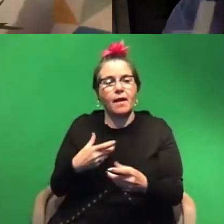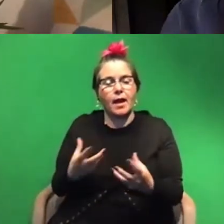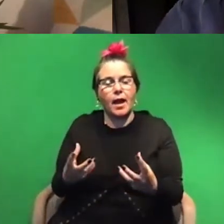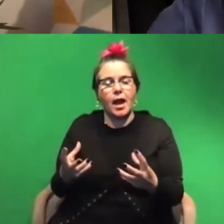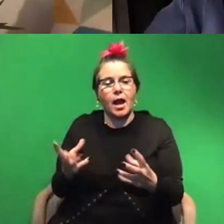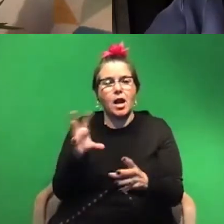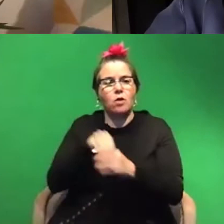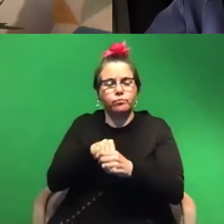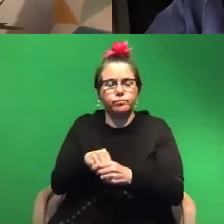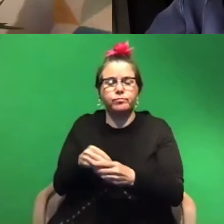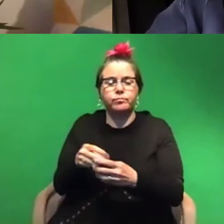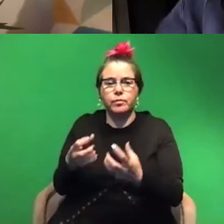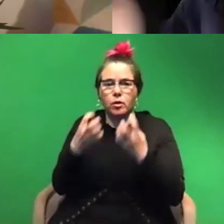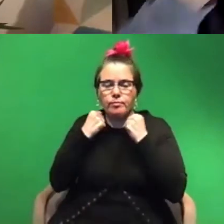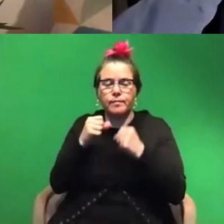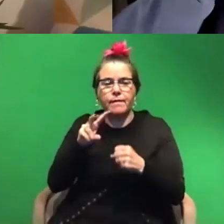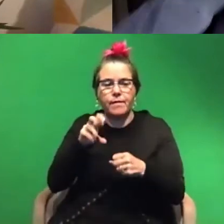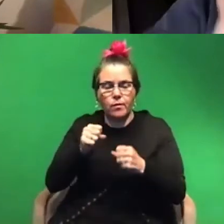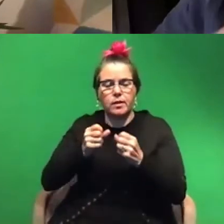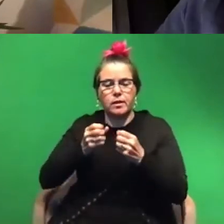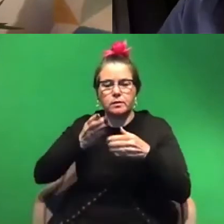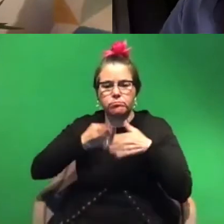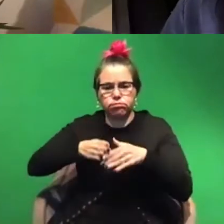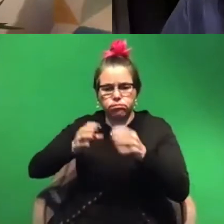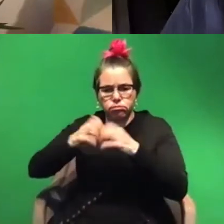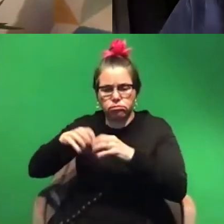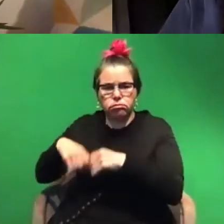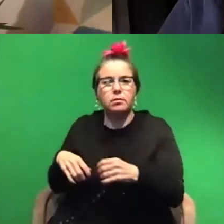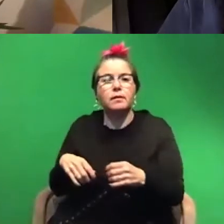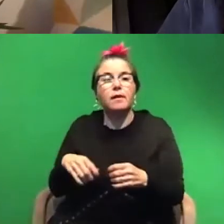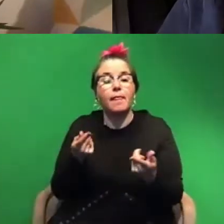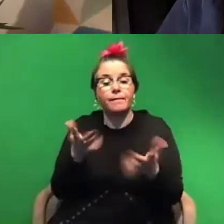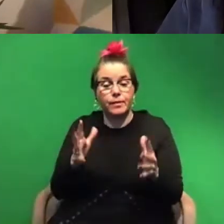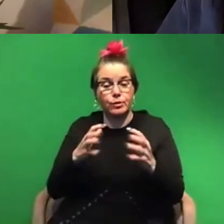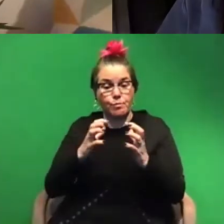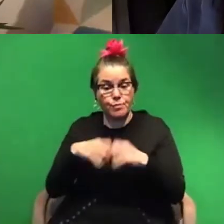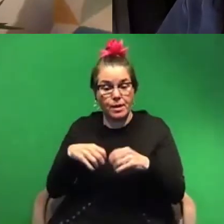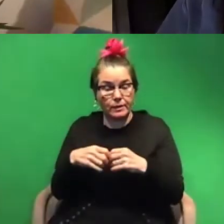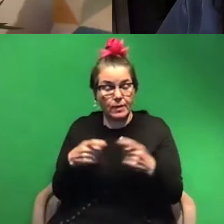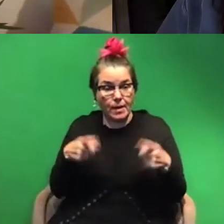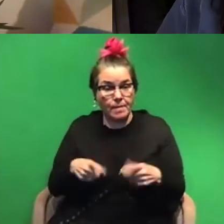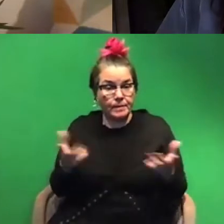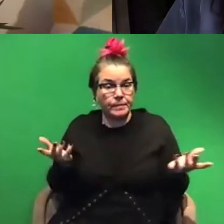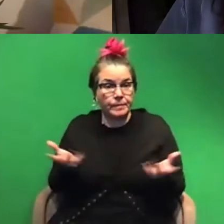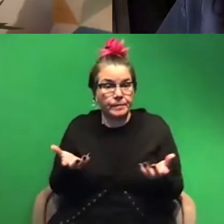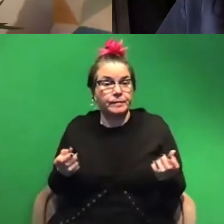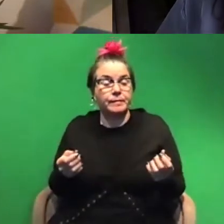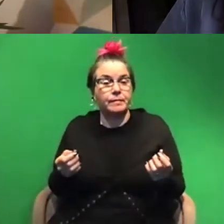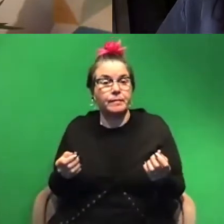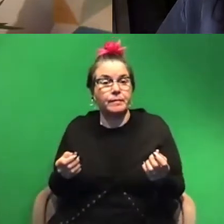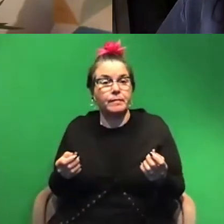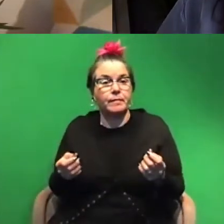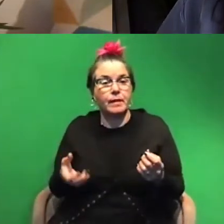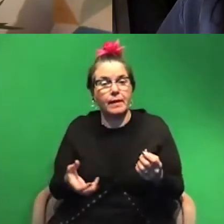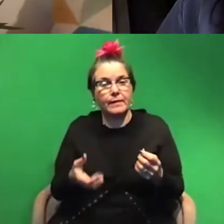and consuming it and breaking it down. And once it gets broken down, what it does is take the